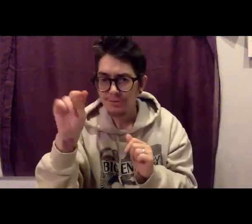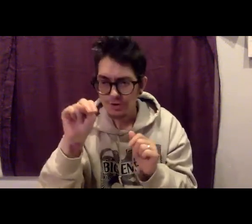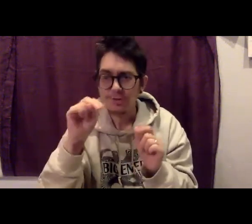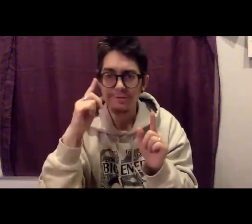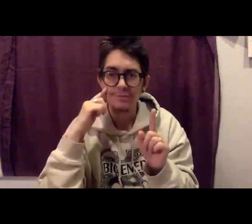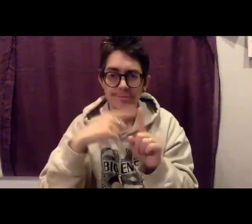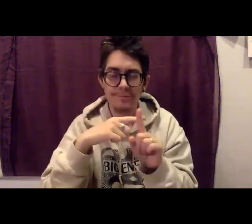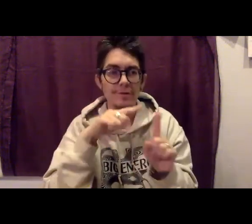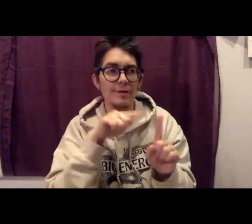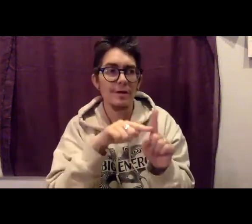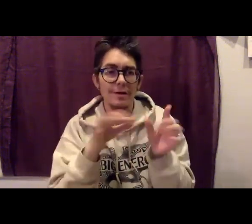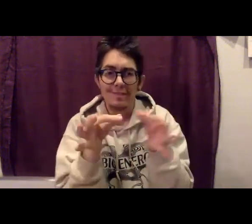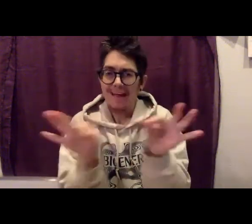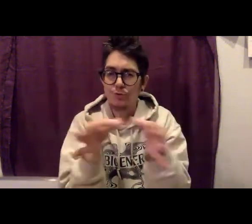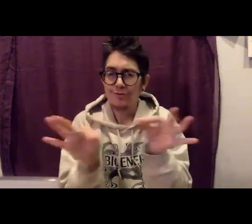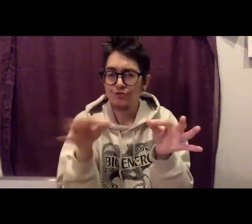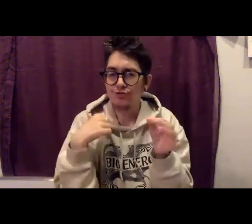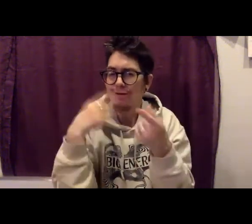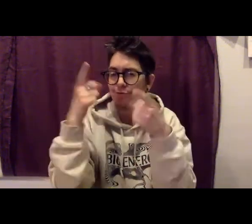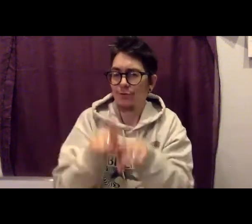as affirmations,